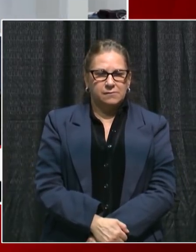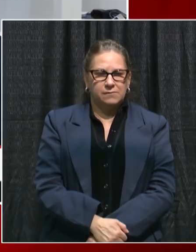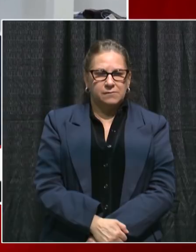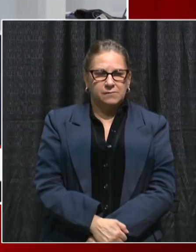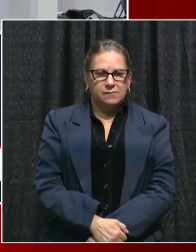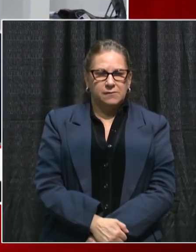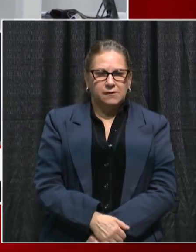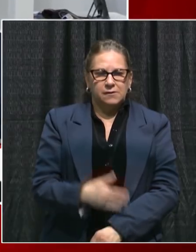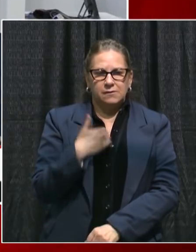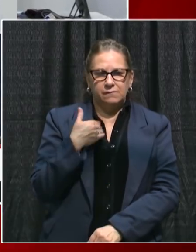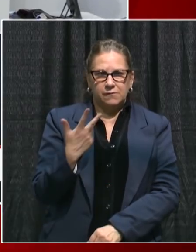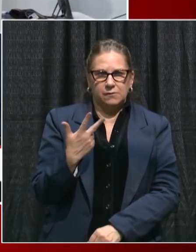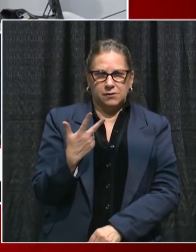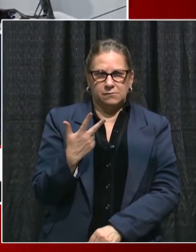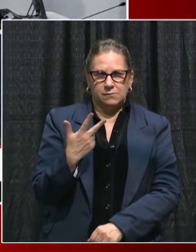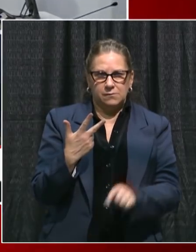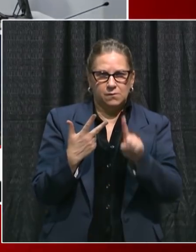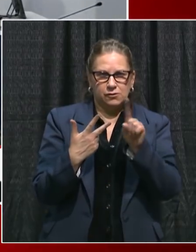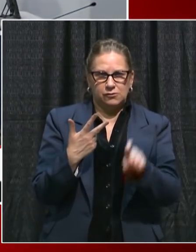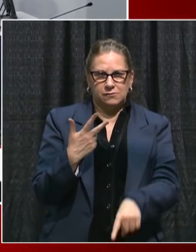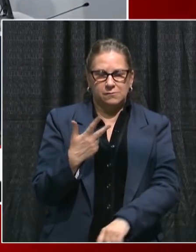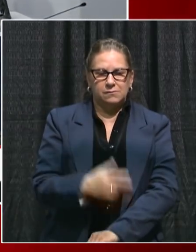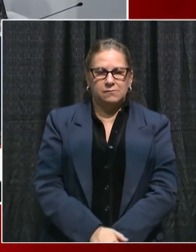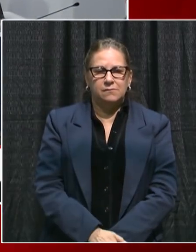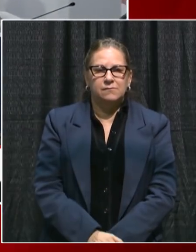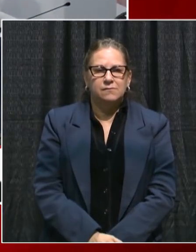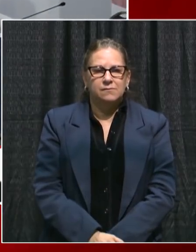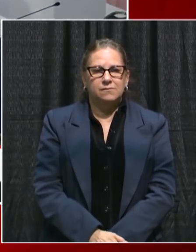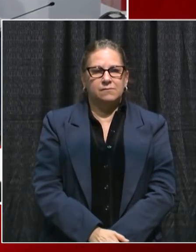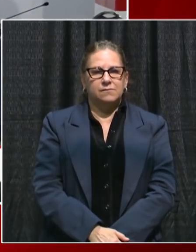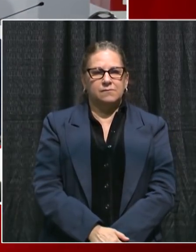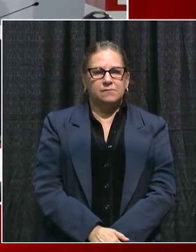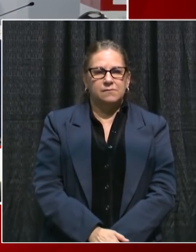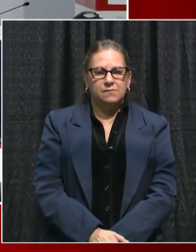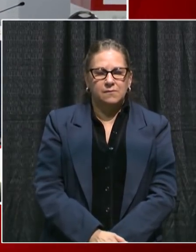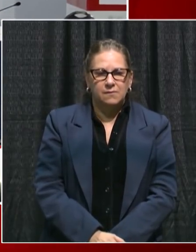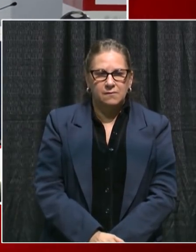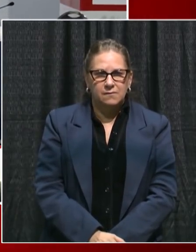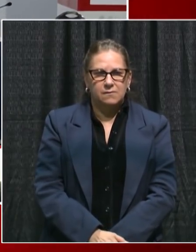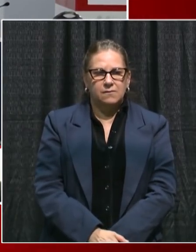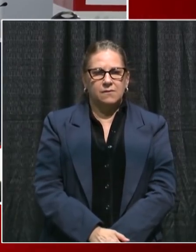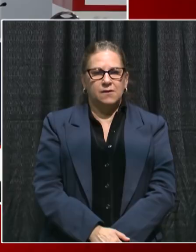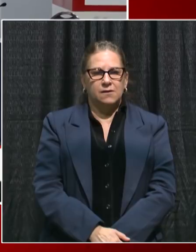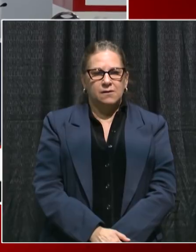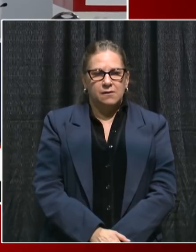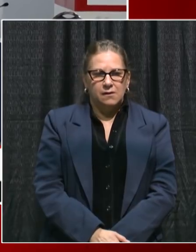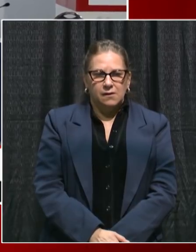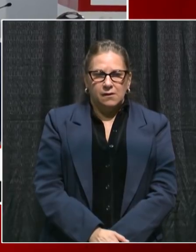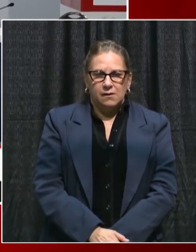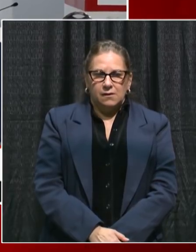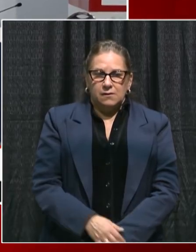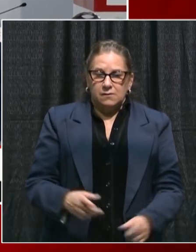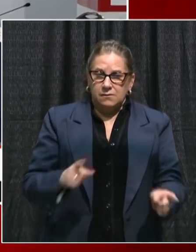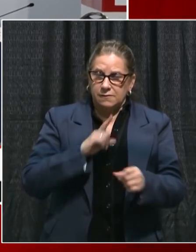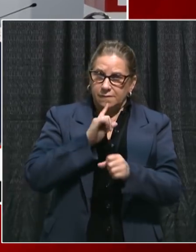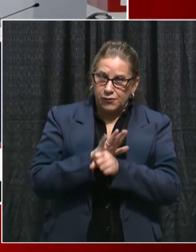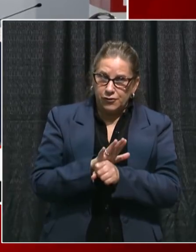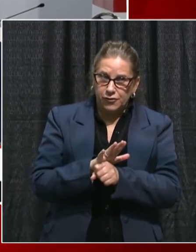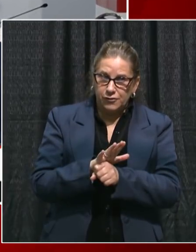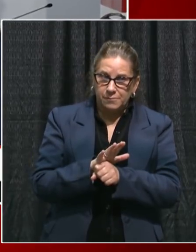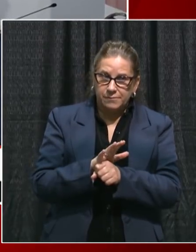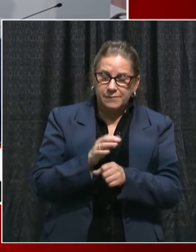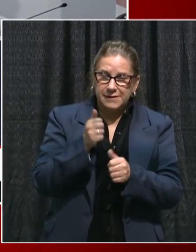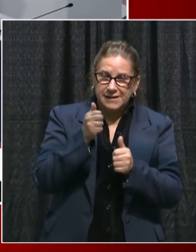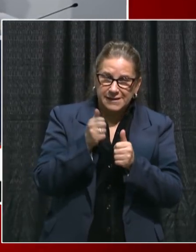questions today. My first, can you, just to confirm, every acute hospital in DC has surge beds in